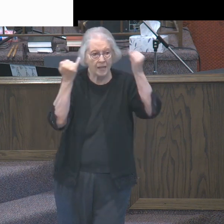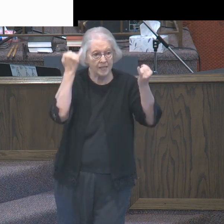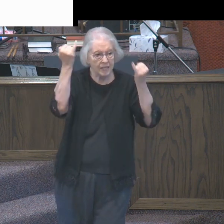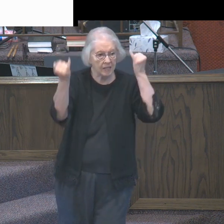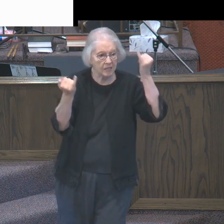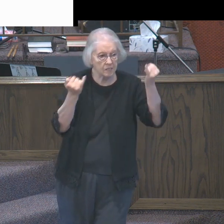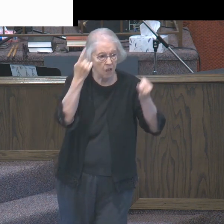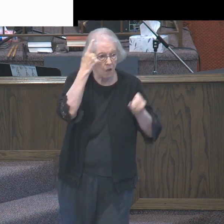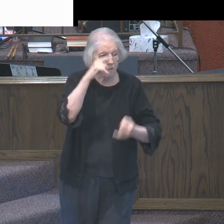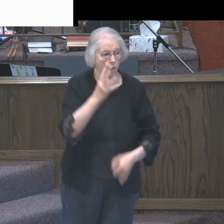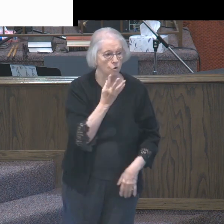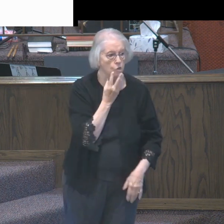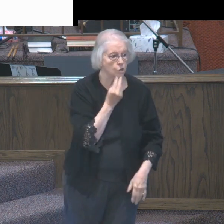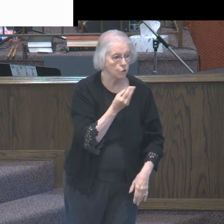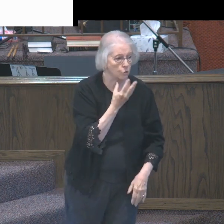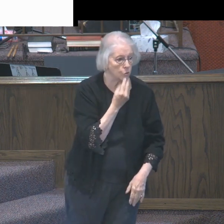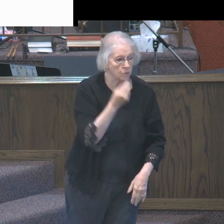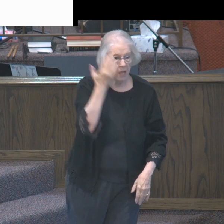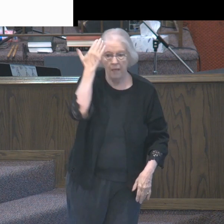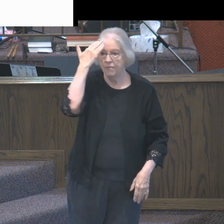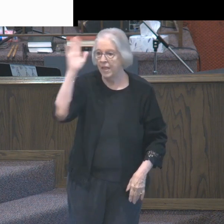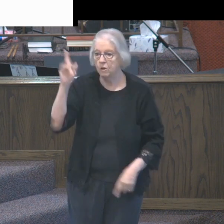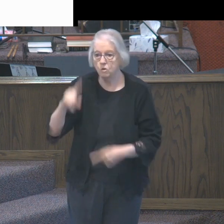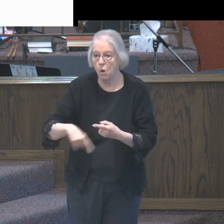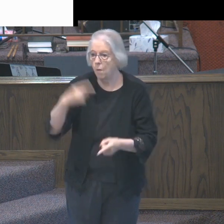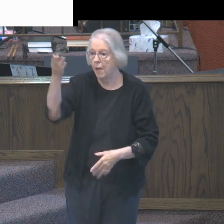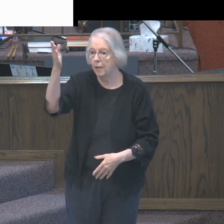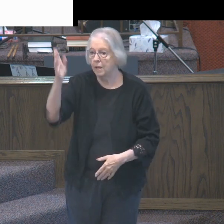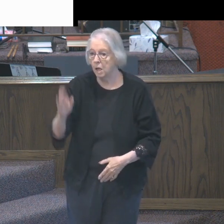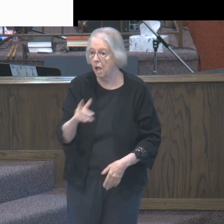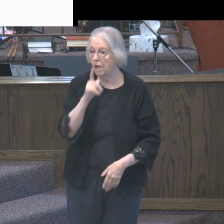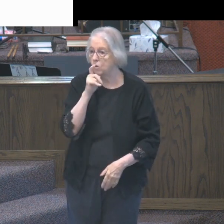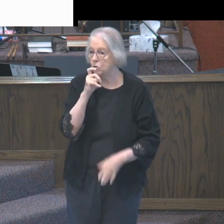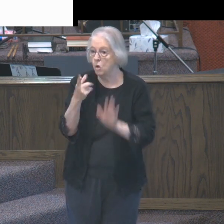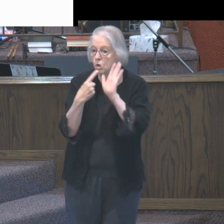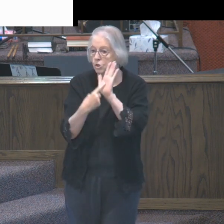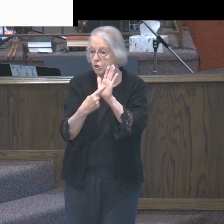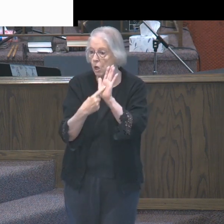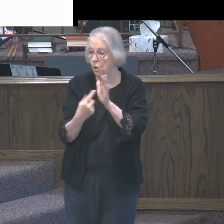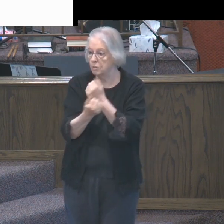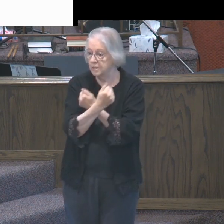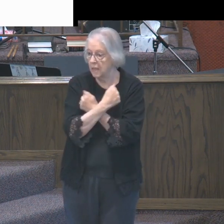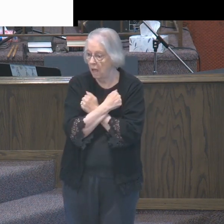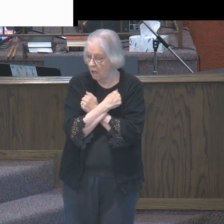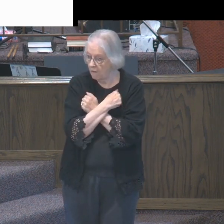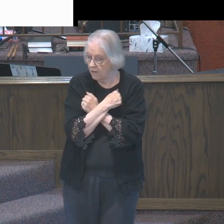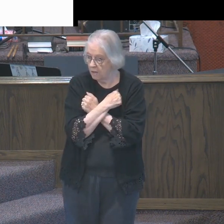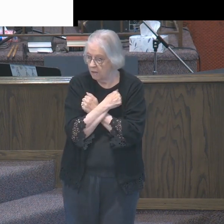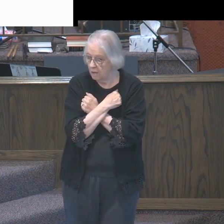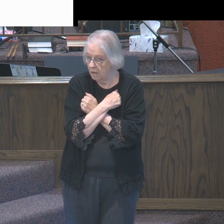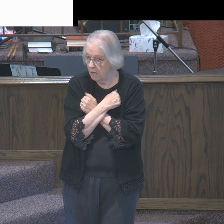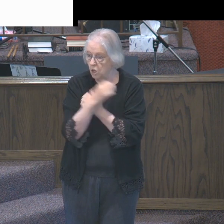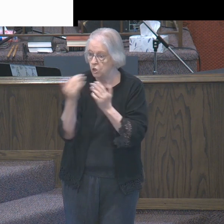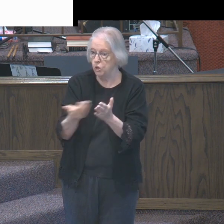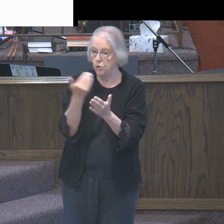of that. So they had to overcome that as they were sharing the gospel in the